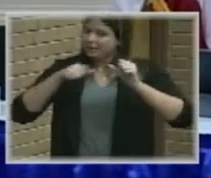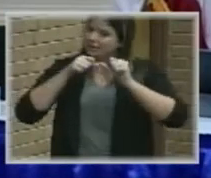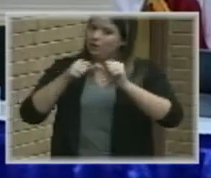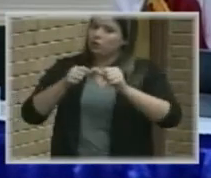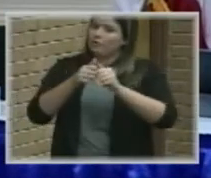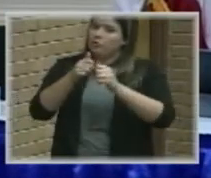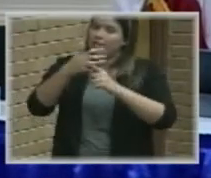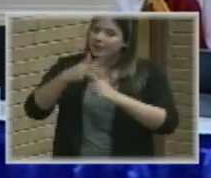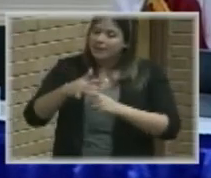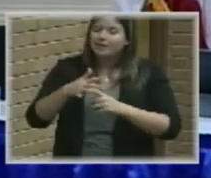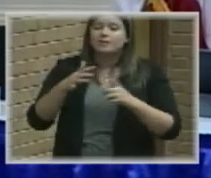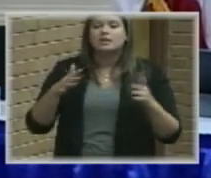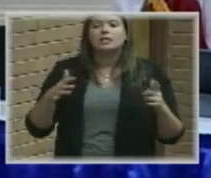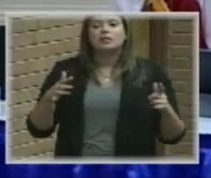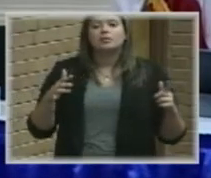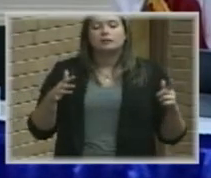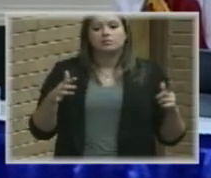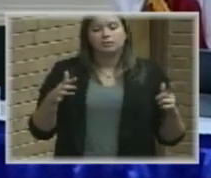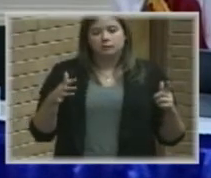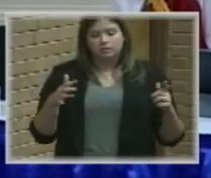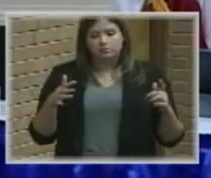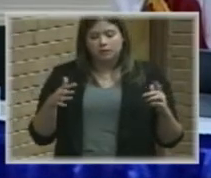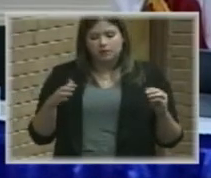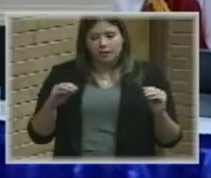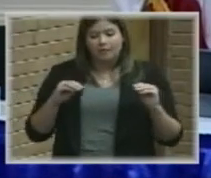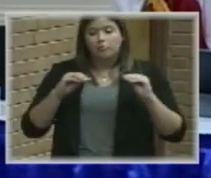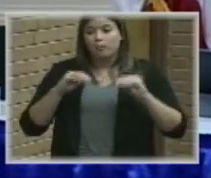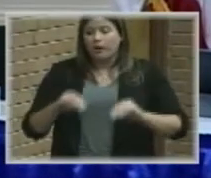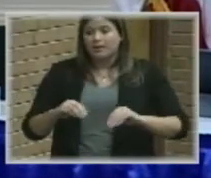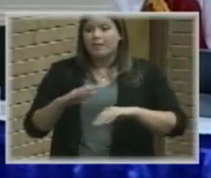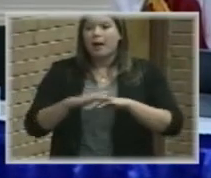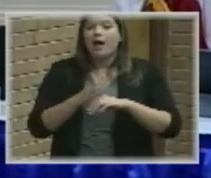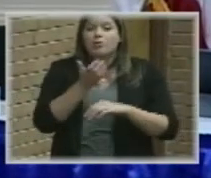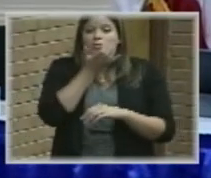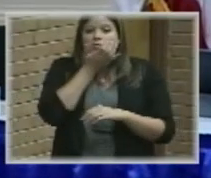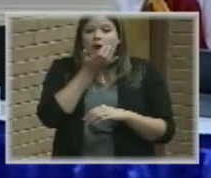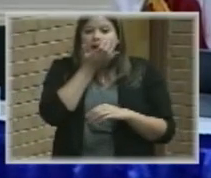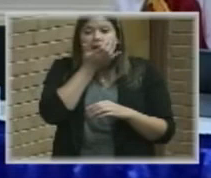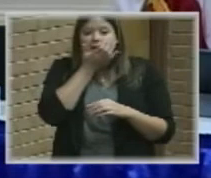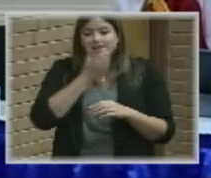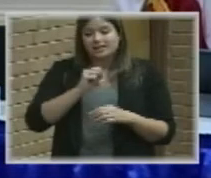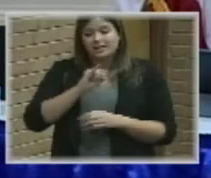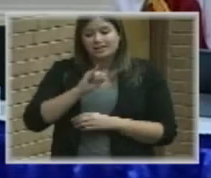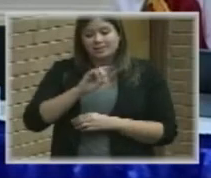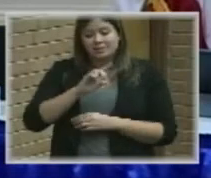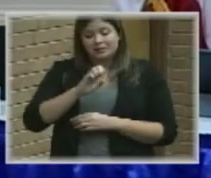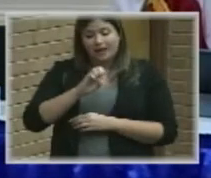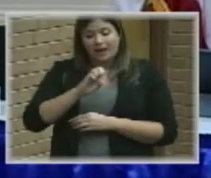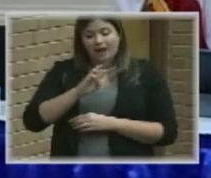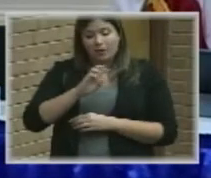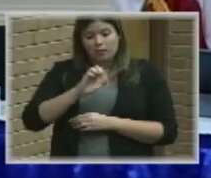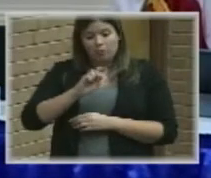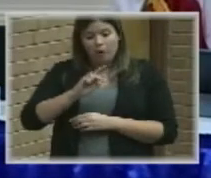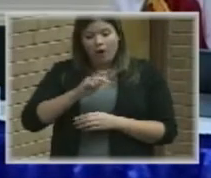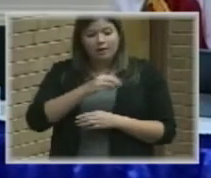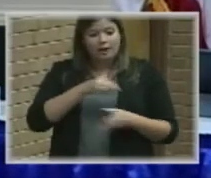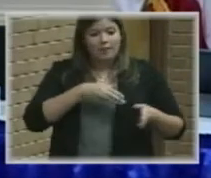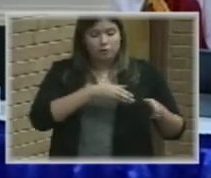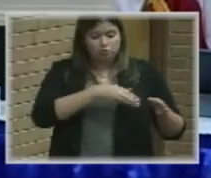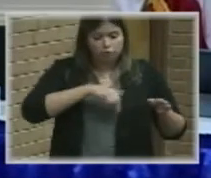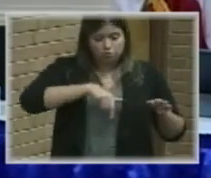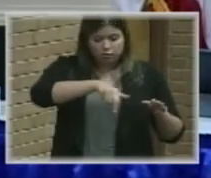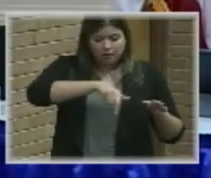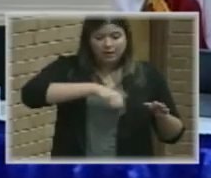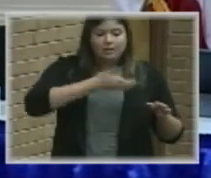leaf season, the leaves on the grass, whether it's between their sidewalk and the street pavement, or if they don't have